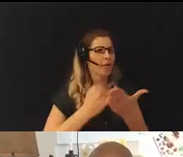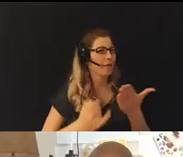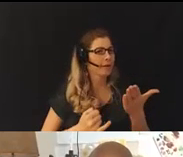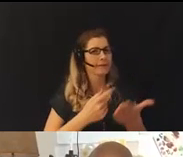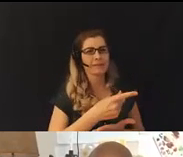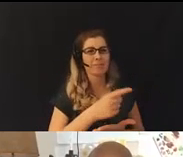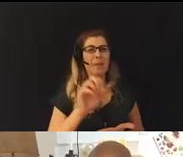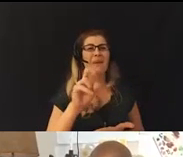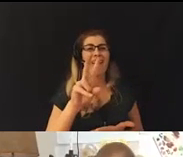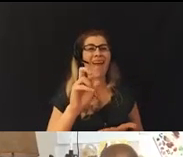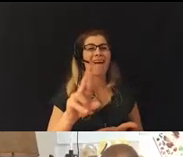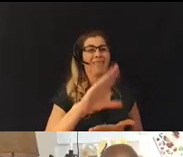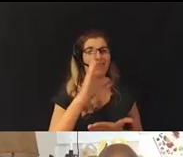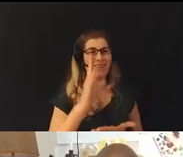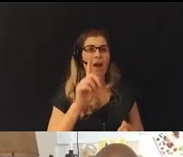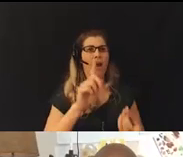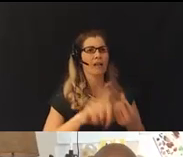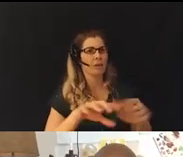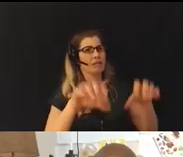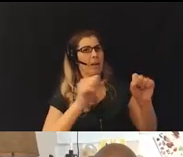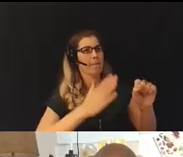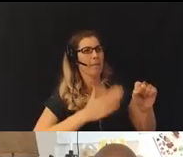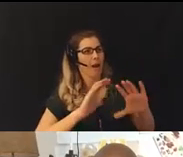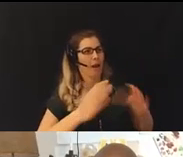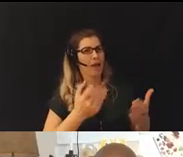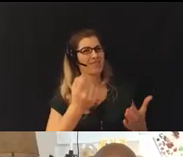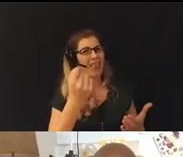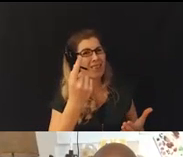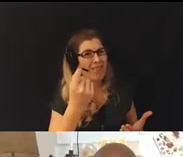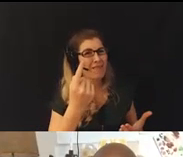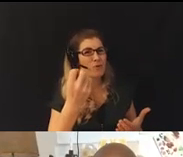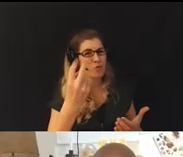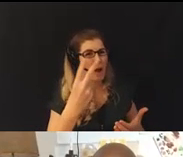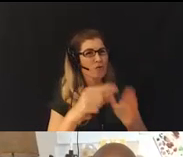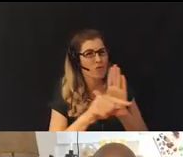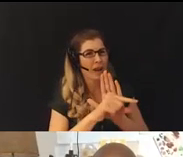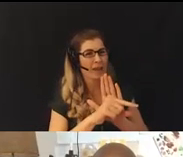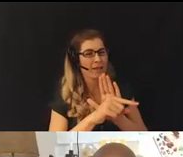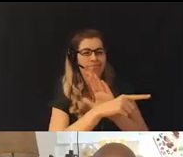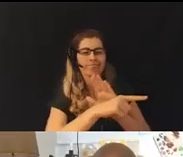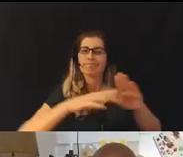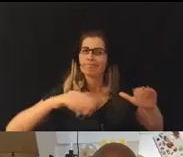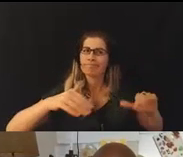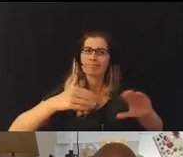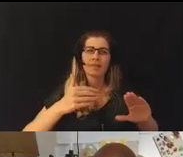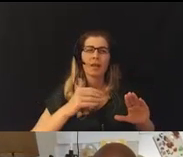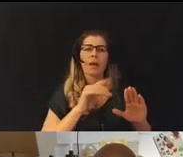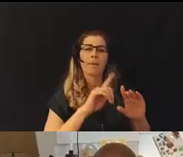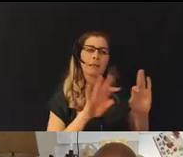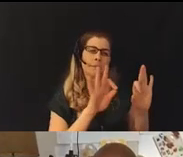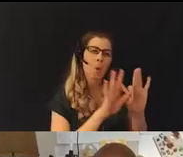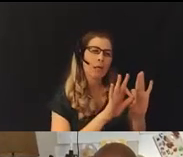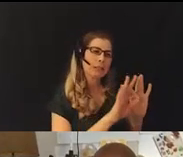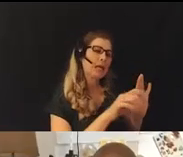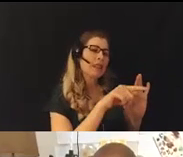ever, until they take my class in 11th grade or 10th grade. I think the important thing there is to stress that this is a form of